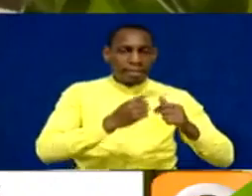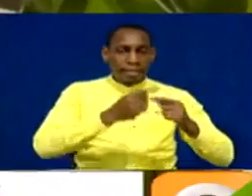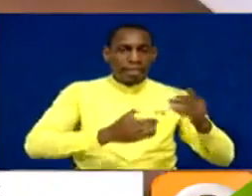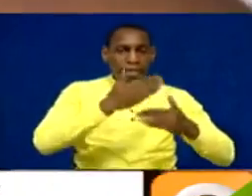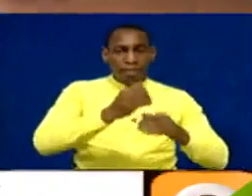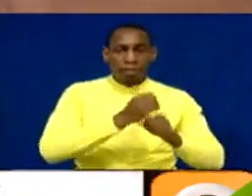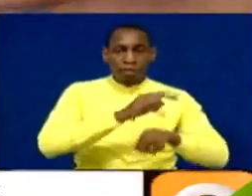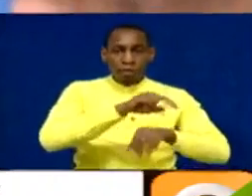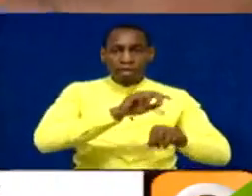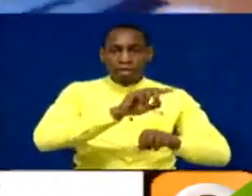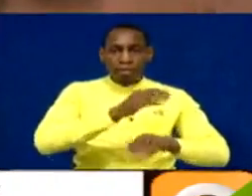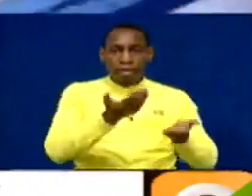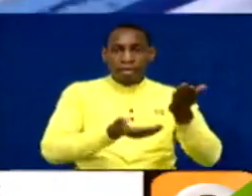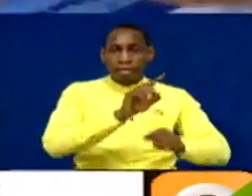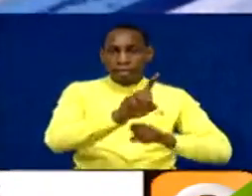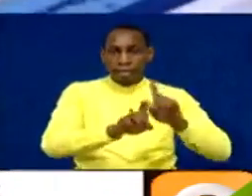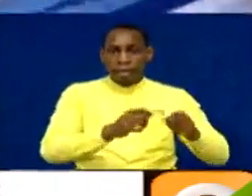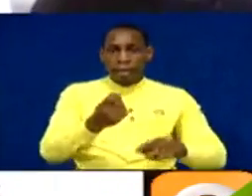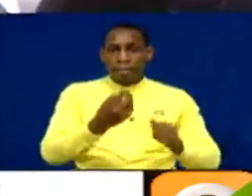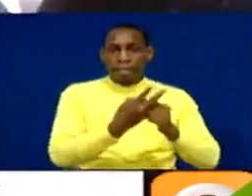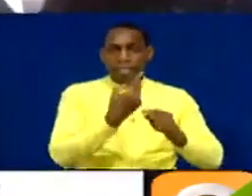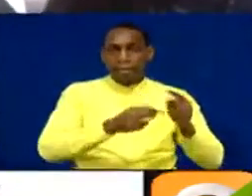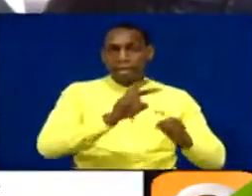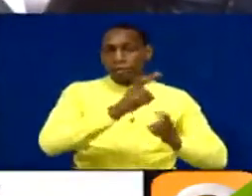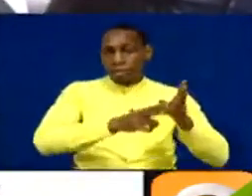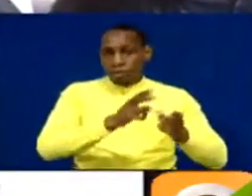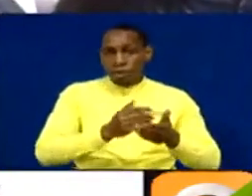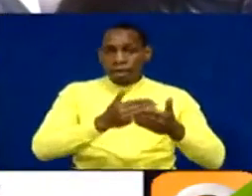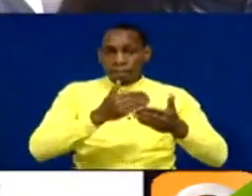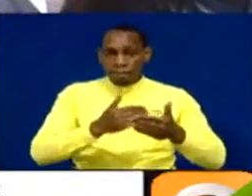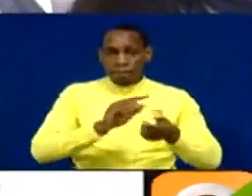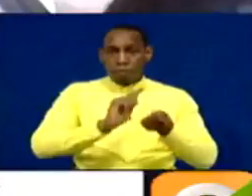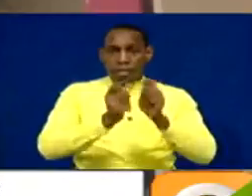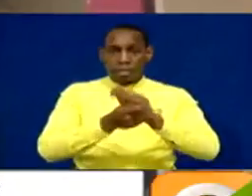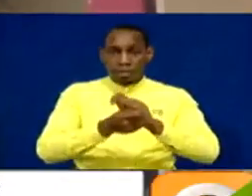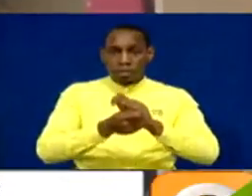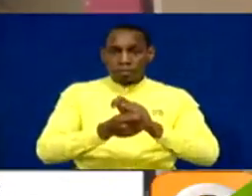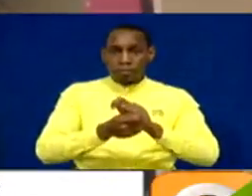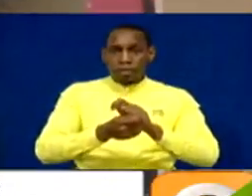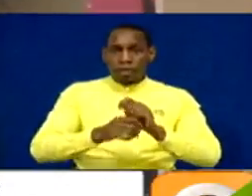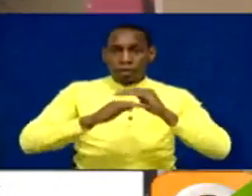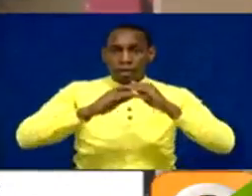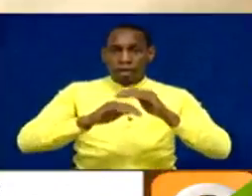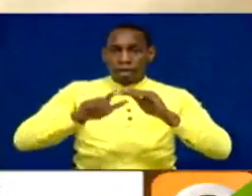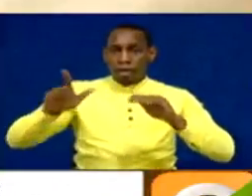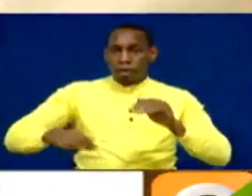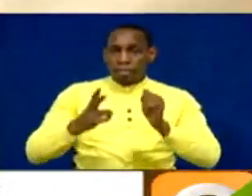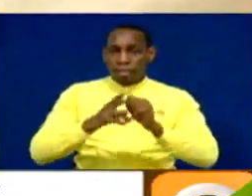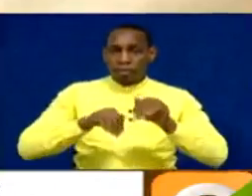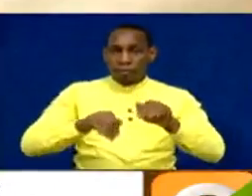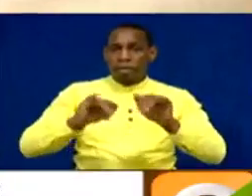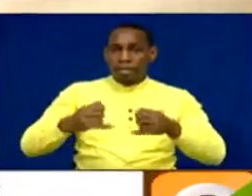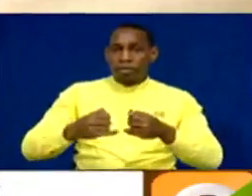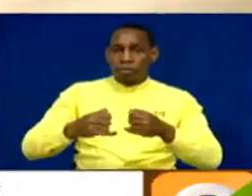year will sit for their national assessment examinations in December 2022 before transitioning to junior secondary under the new